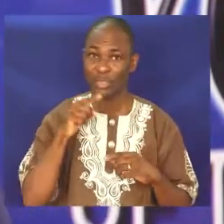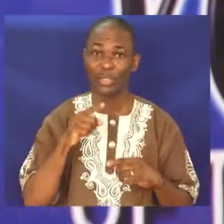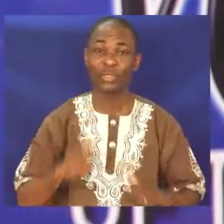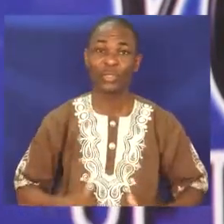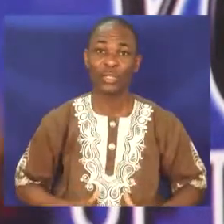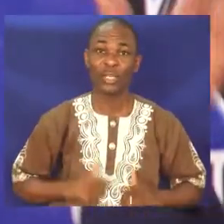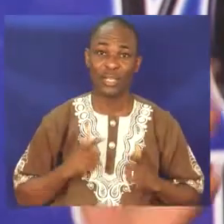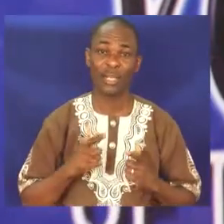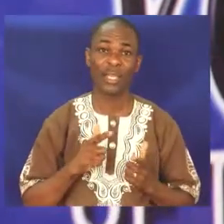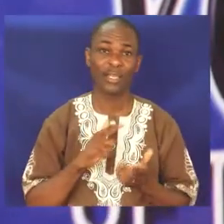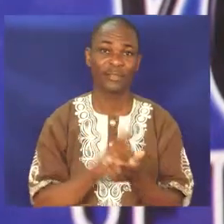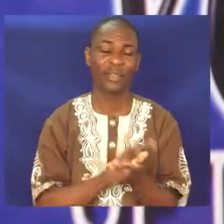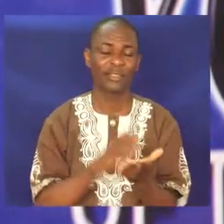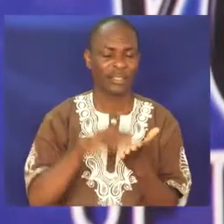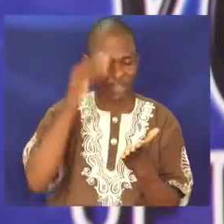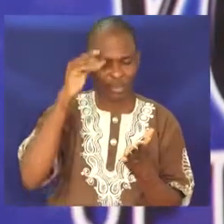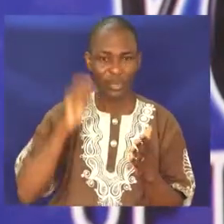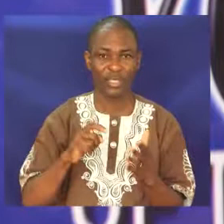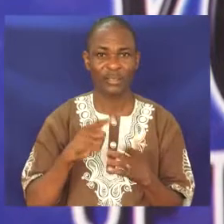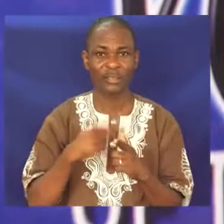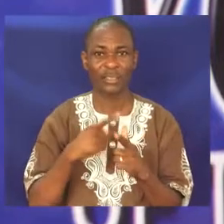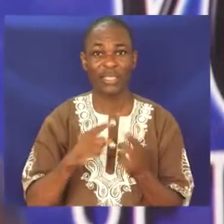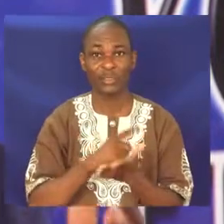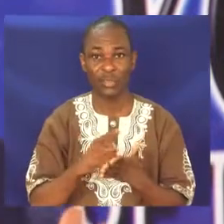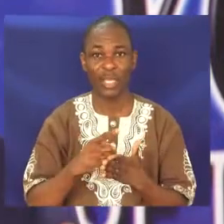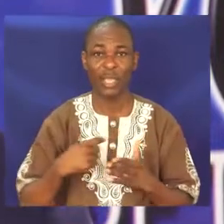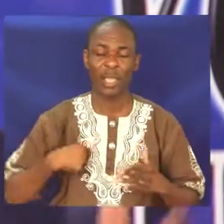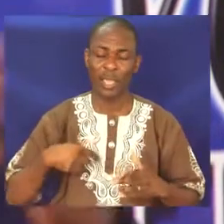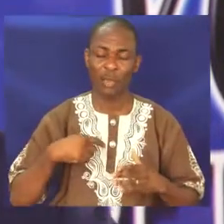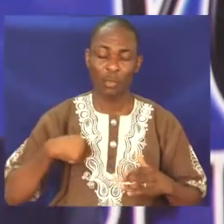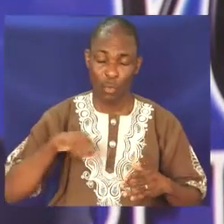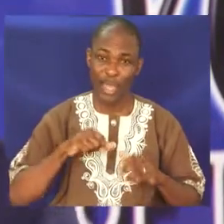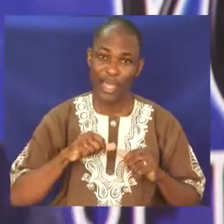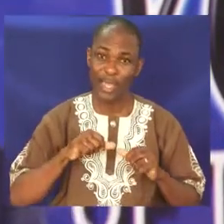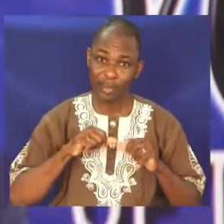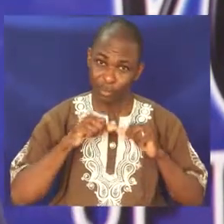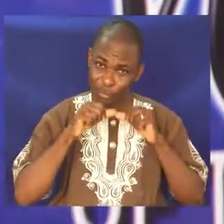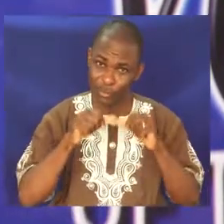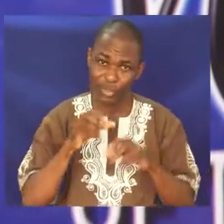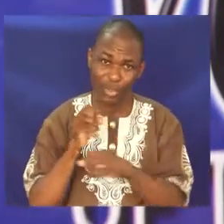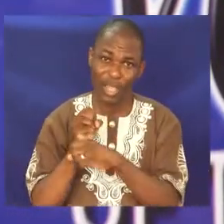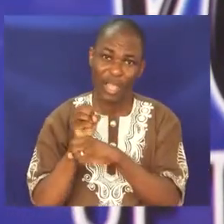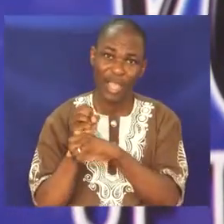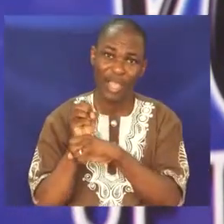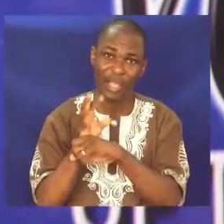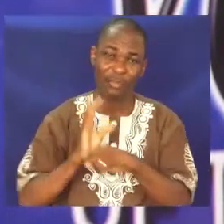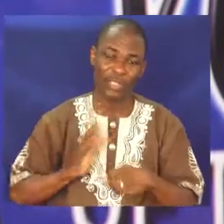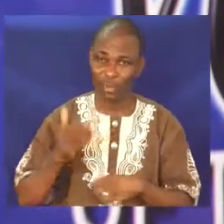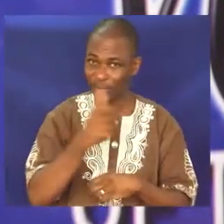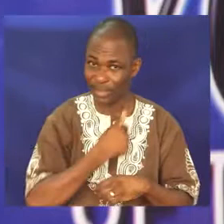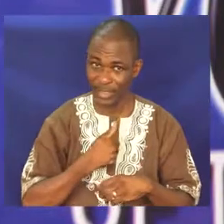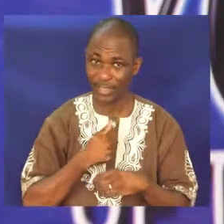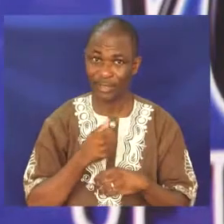monsoso. Yen sia and emma bibri. Next week, see a bar. Yabatu also, near to 2 year home for our 2017 yemo, and yemma